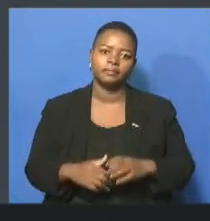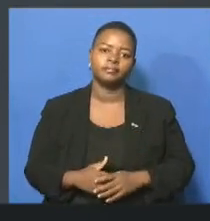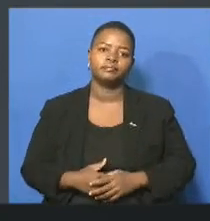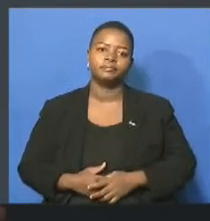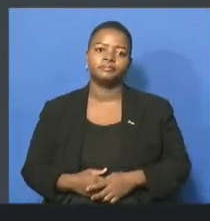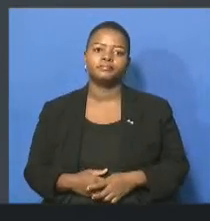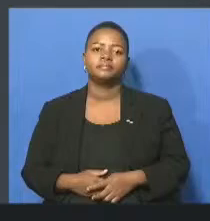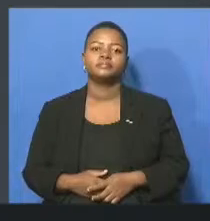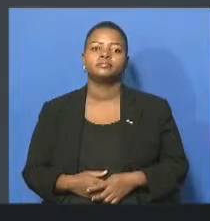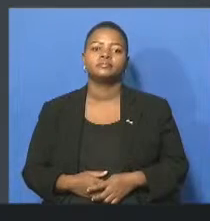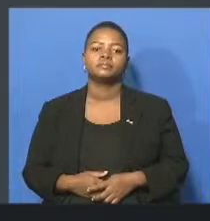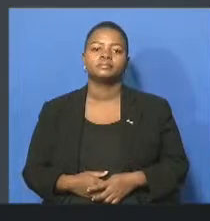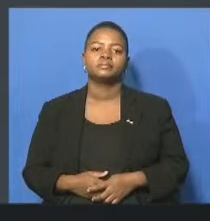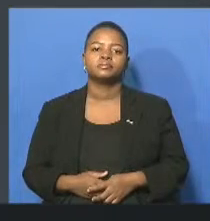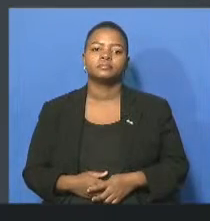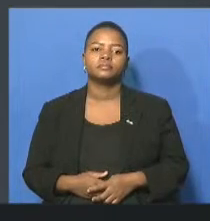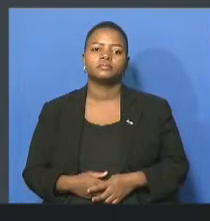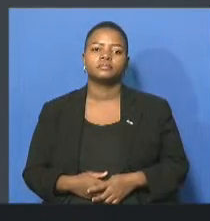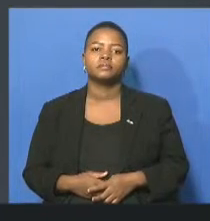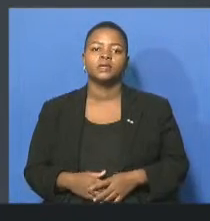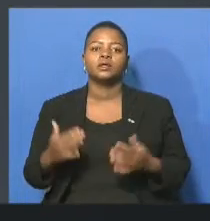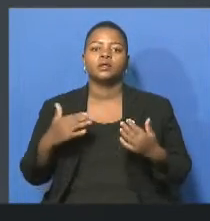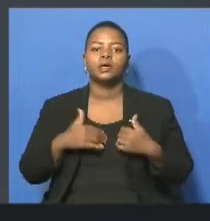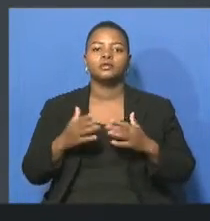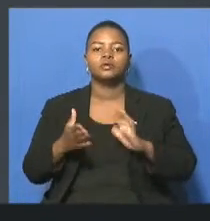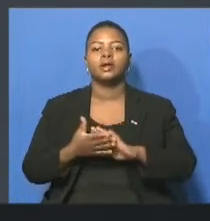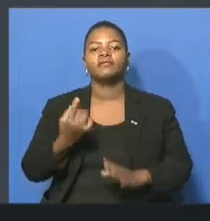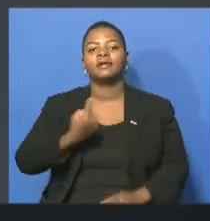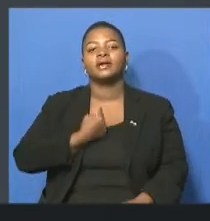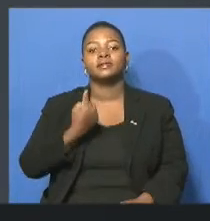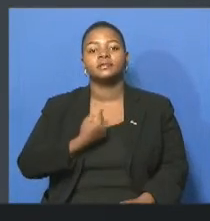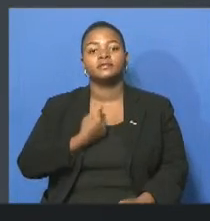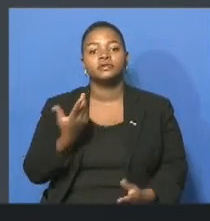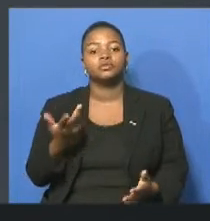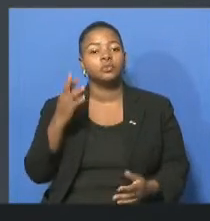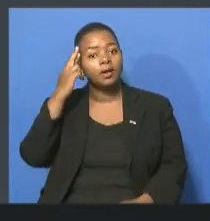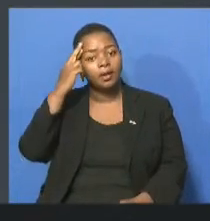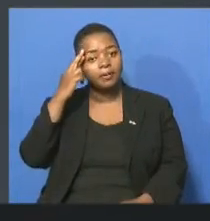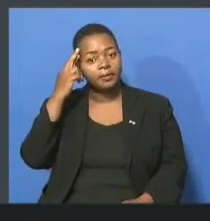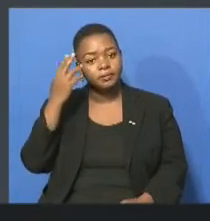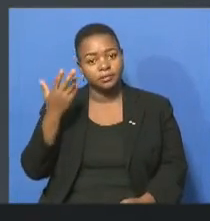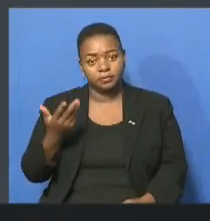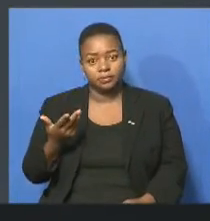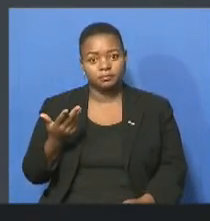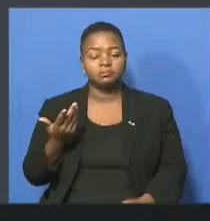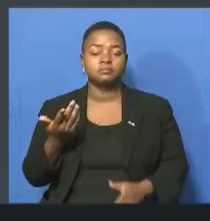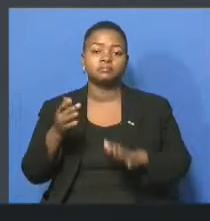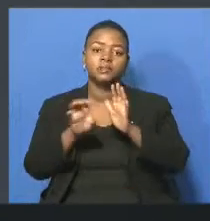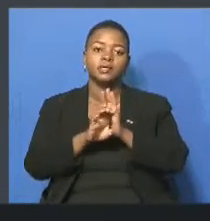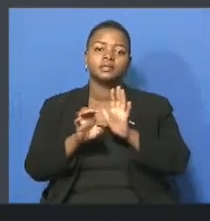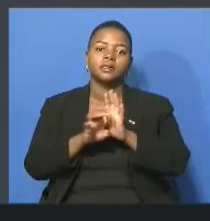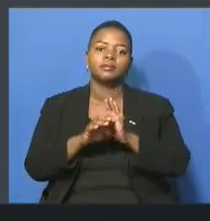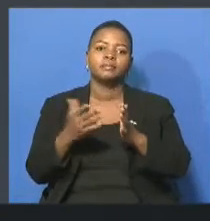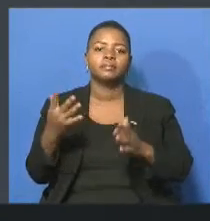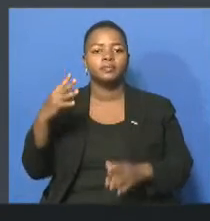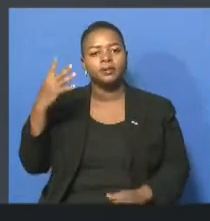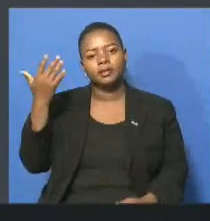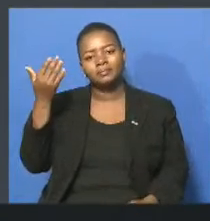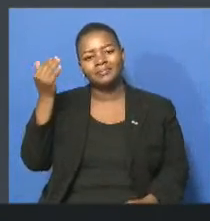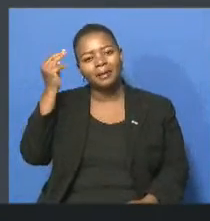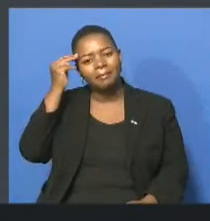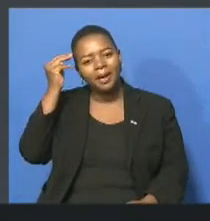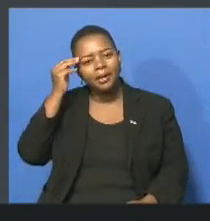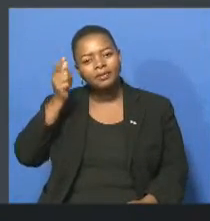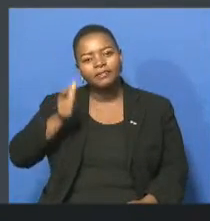And then you have individual factors which have to do with things like the psychology of the